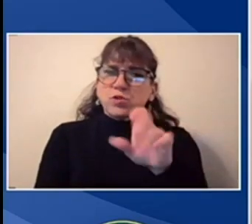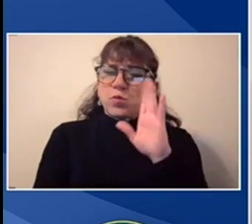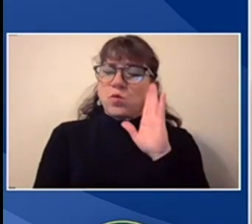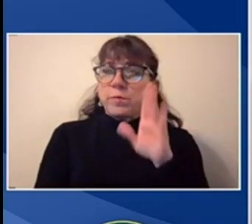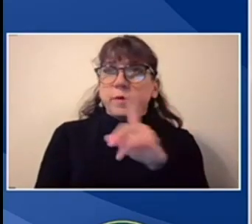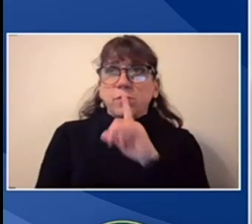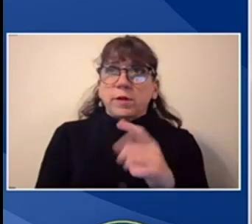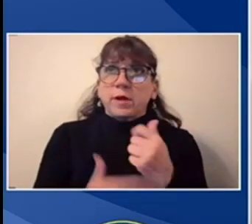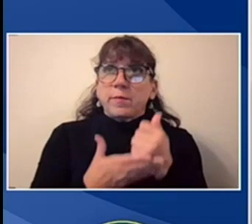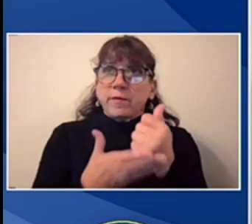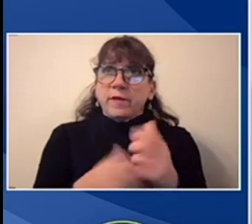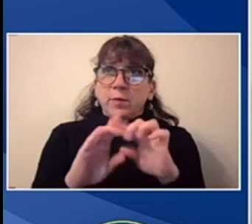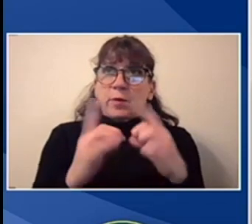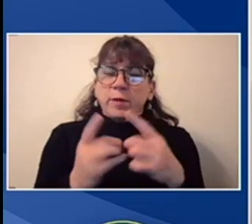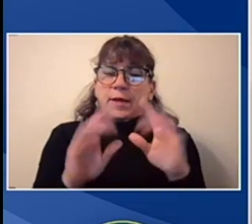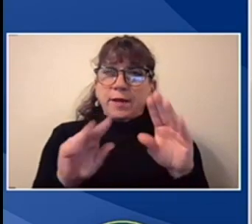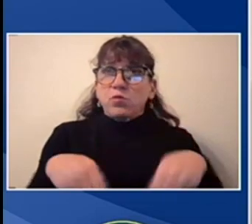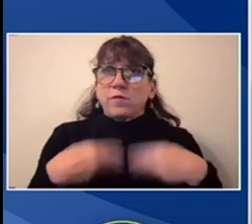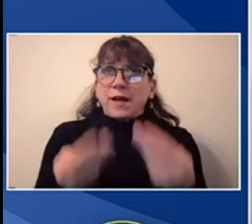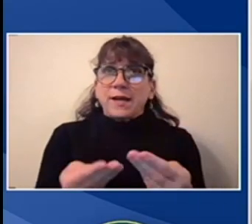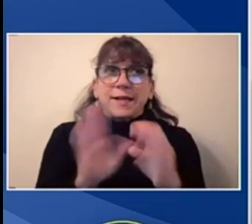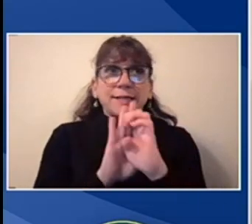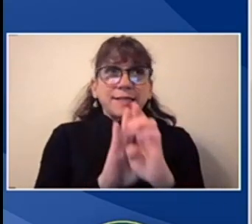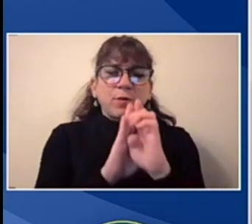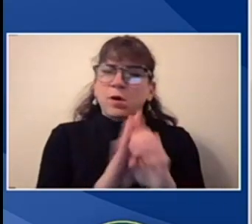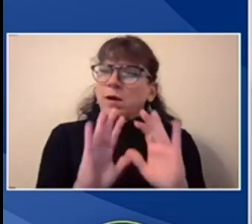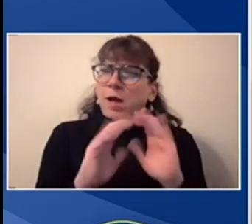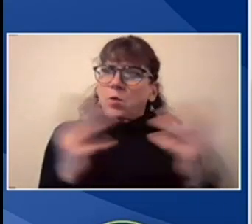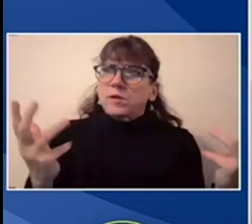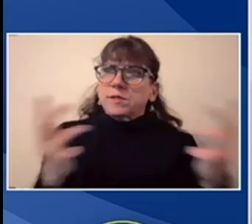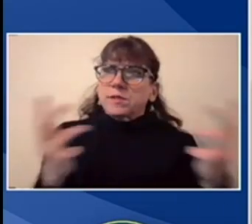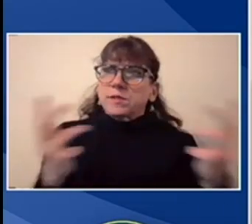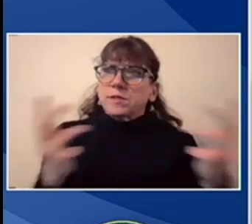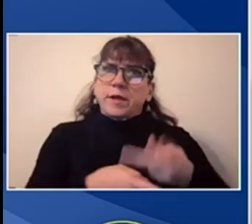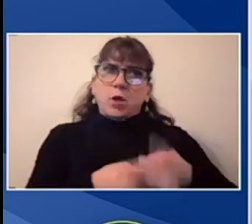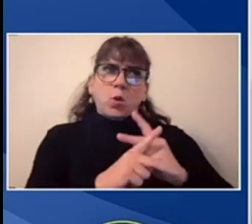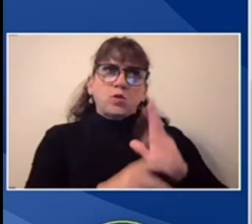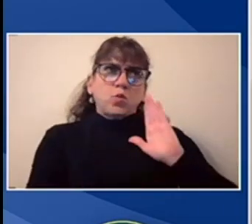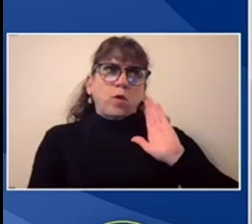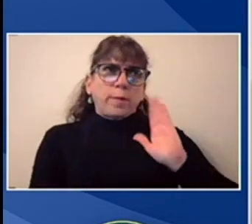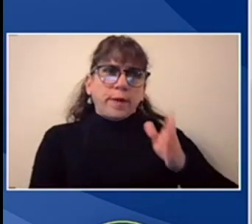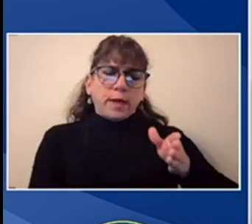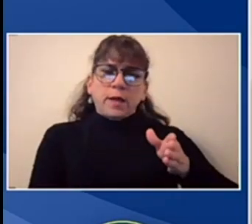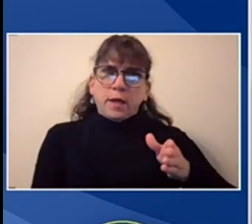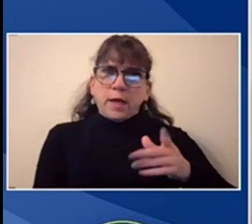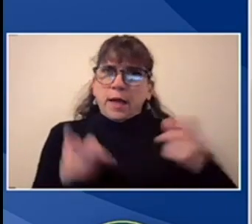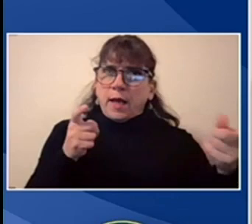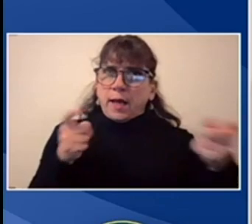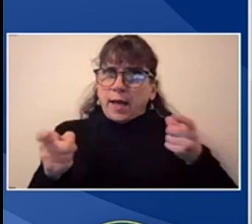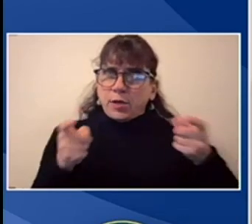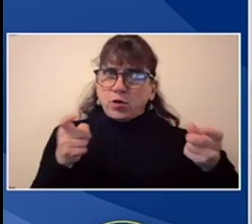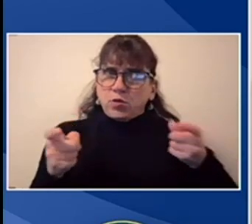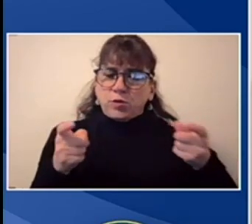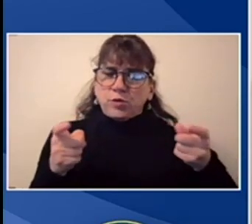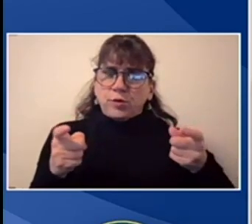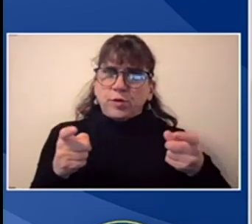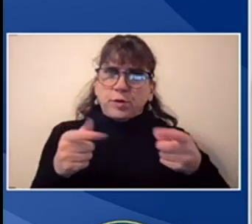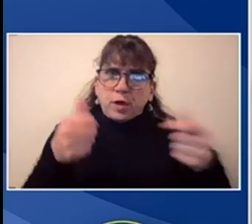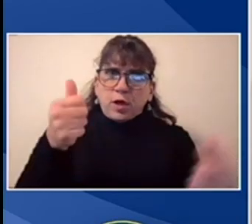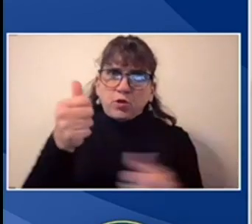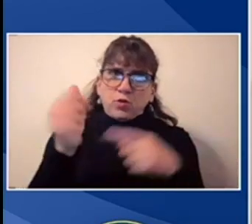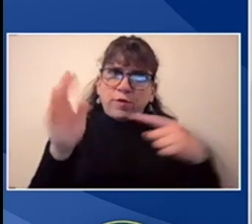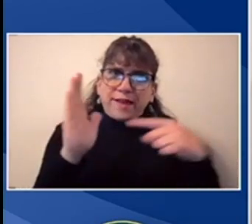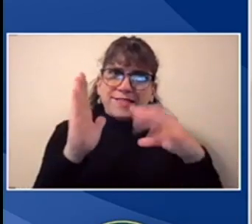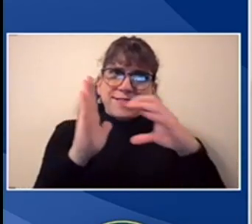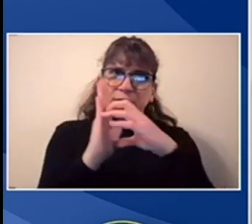the department could provide an example of how consolidated loans would be handled under this section. Just a little